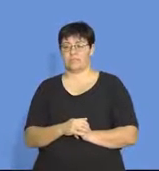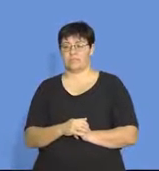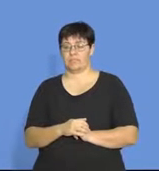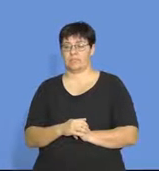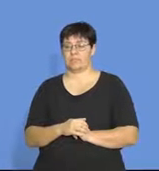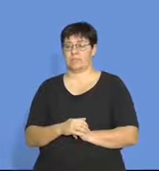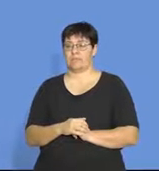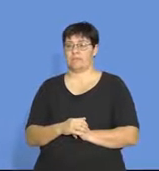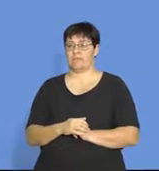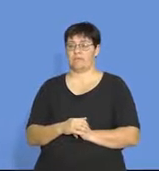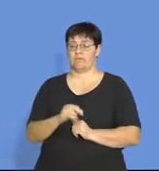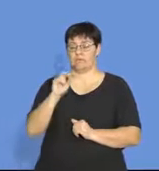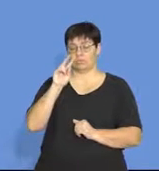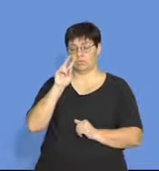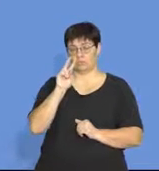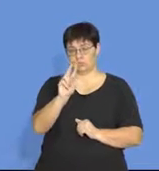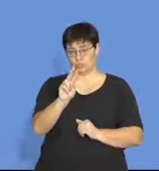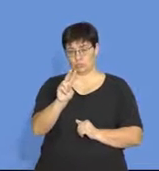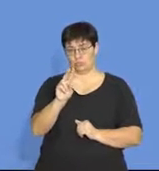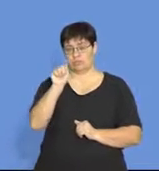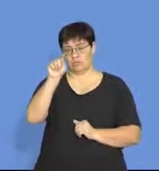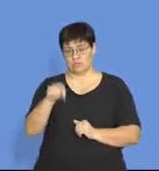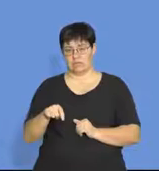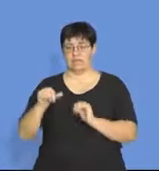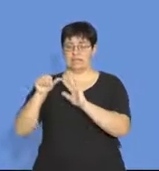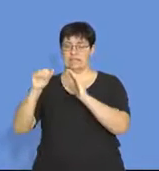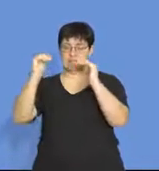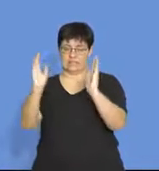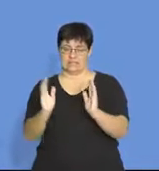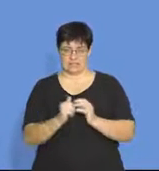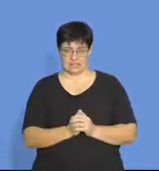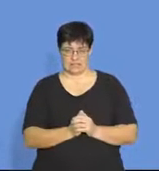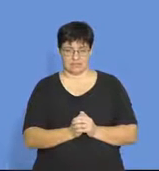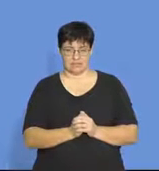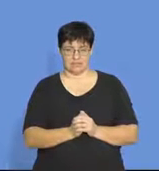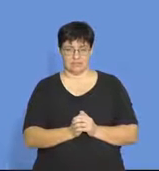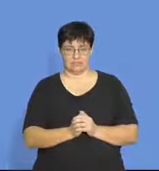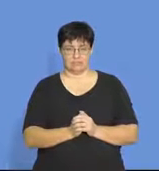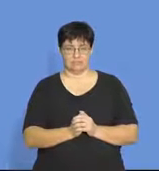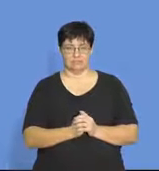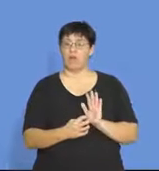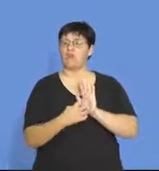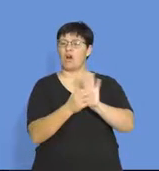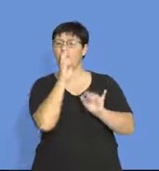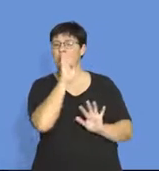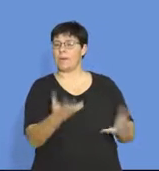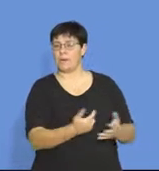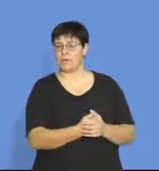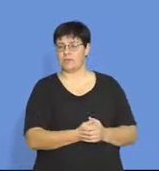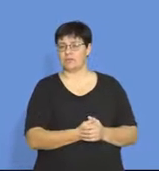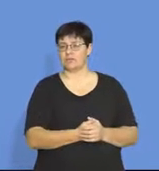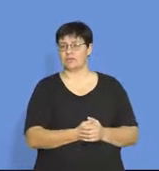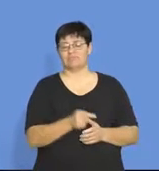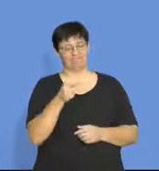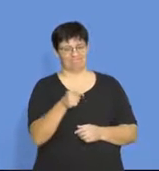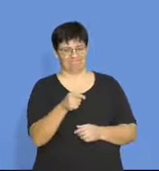and 2 and 6, or 2 and 6. Graphically,